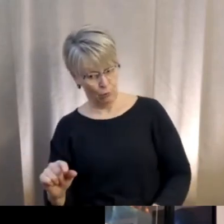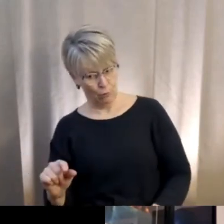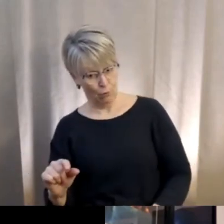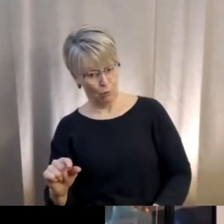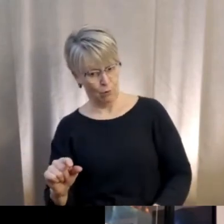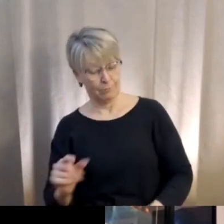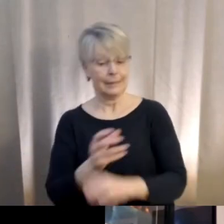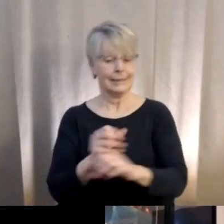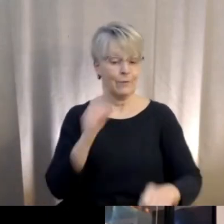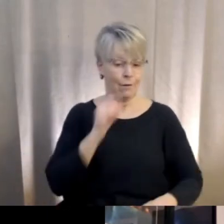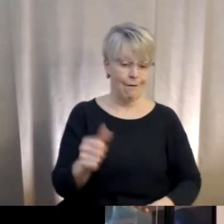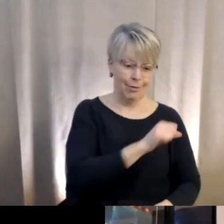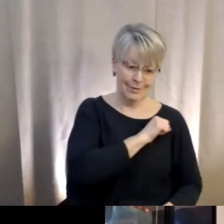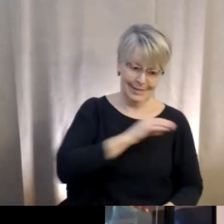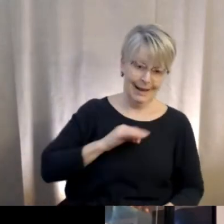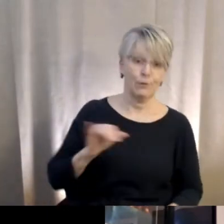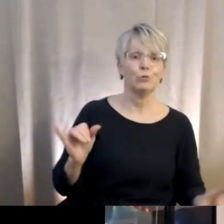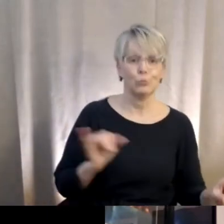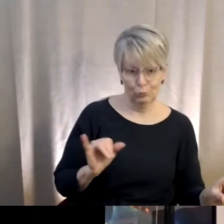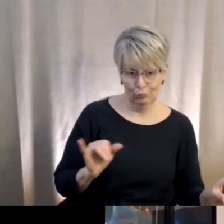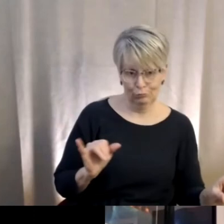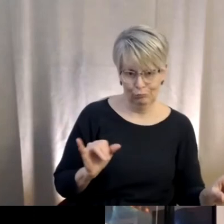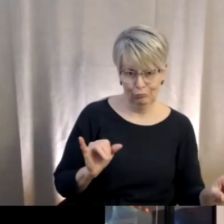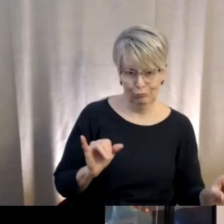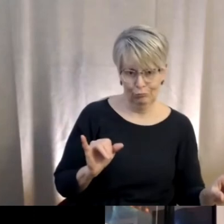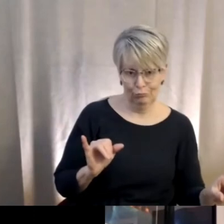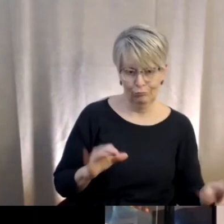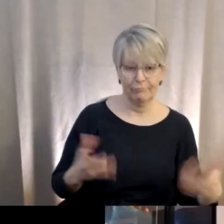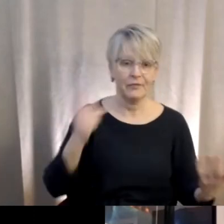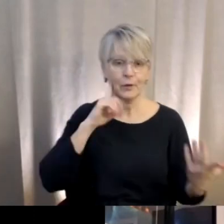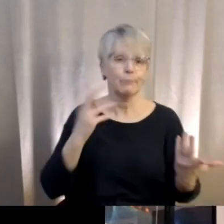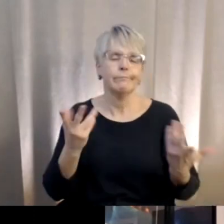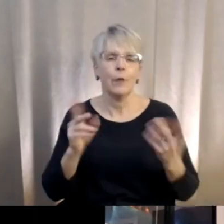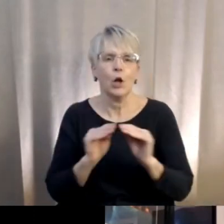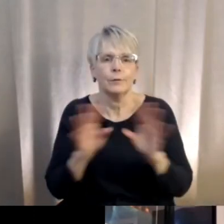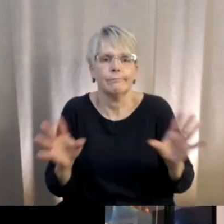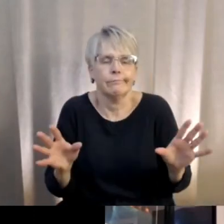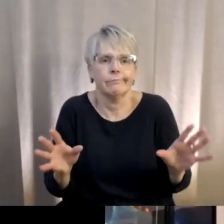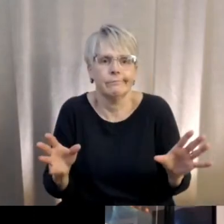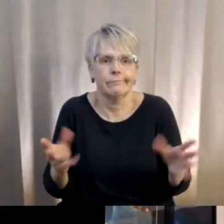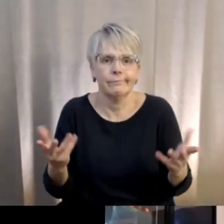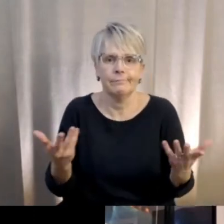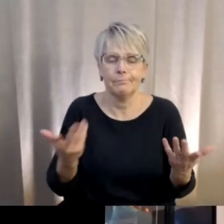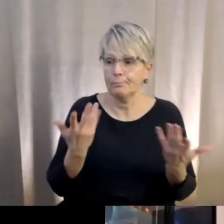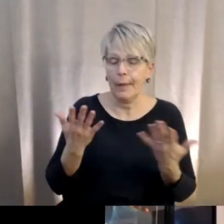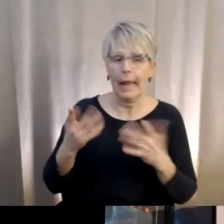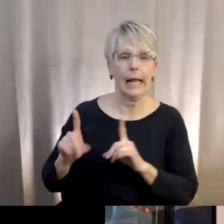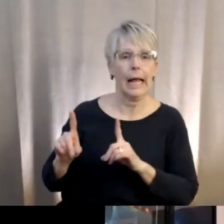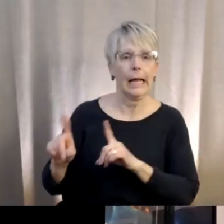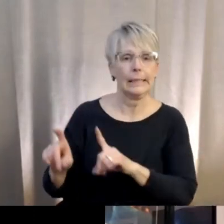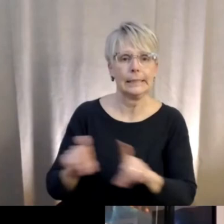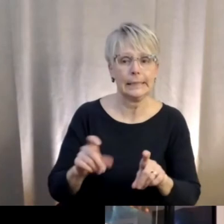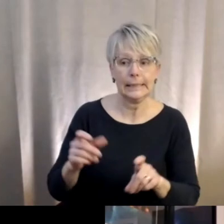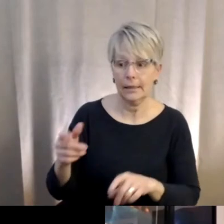other staff. In the sense of obviously like kind of inquiring if any